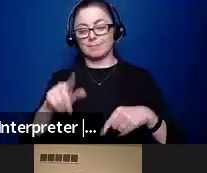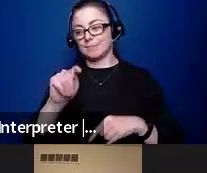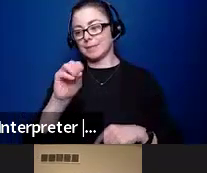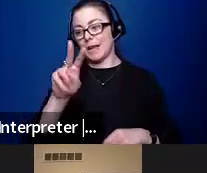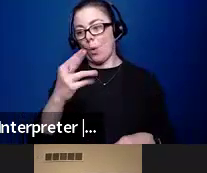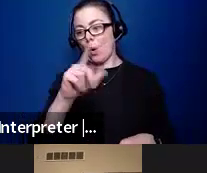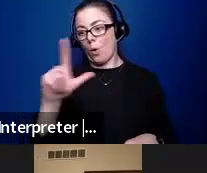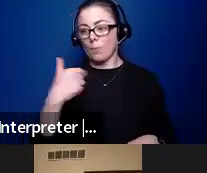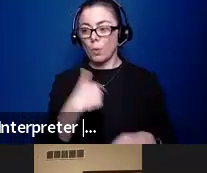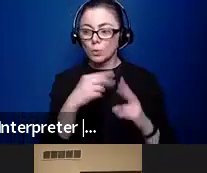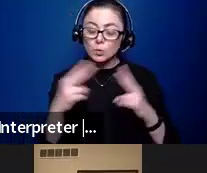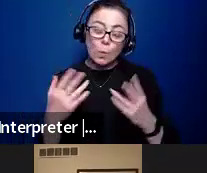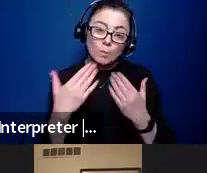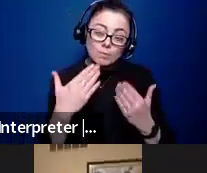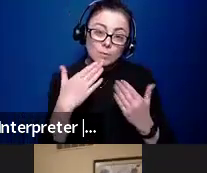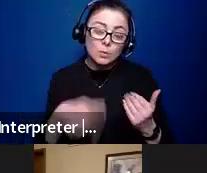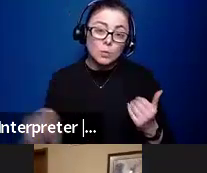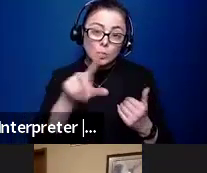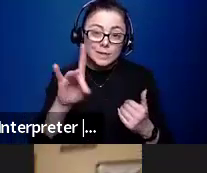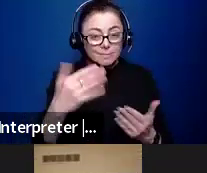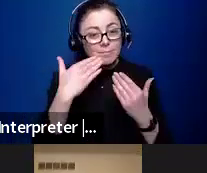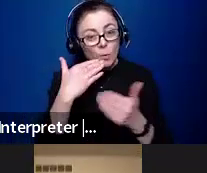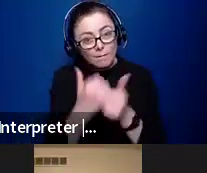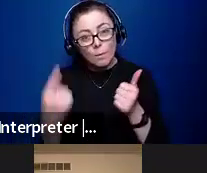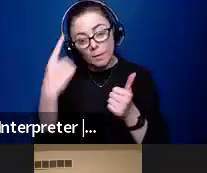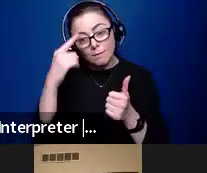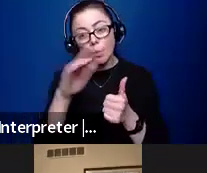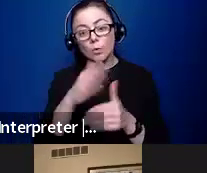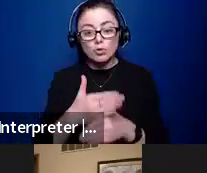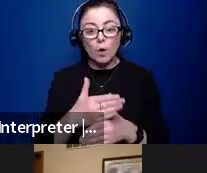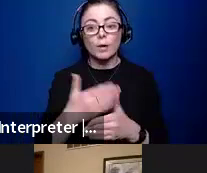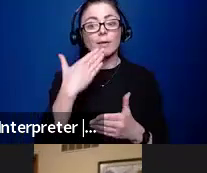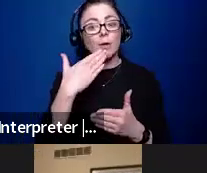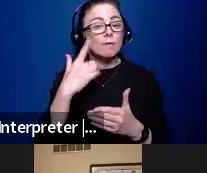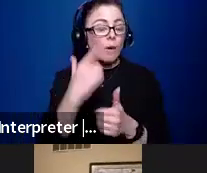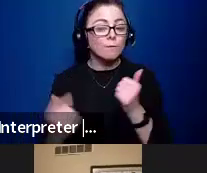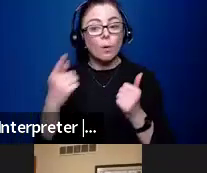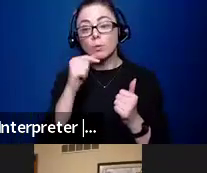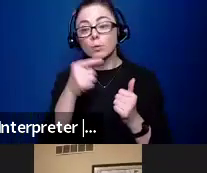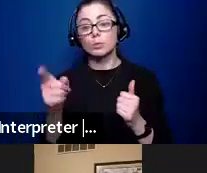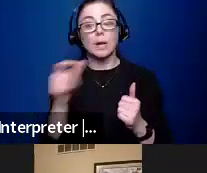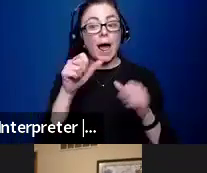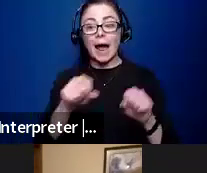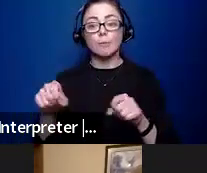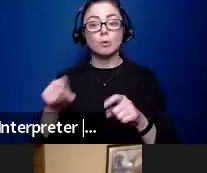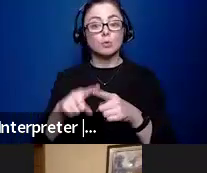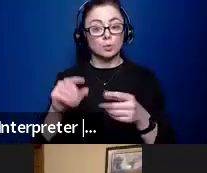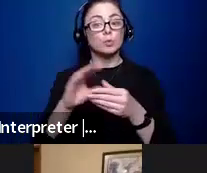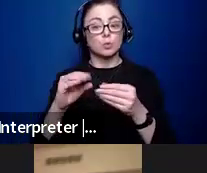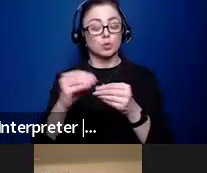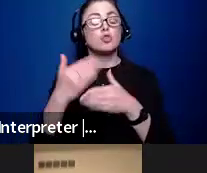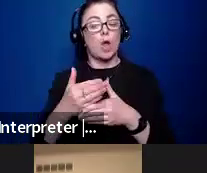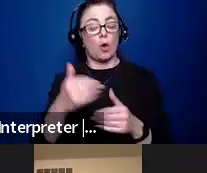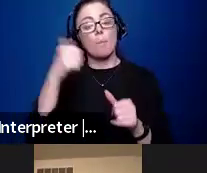And we're so glad you did. Thank you everybody for sharing. Those of you who weren't able to share, remember we have